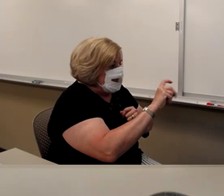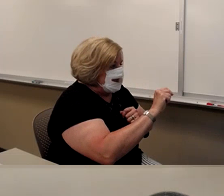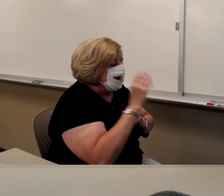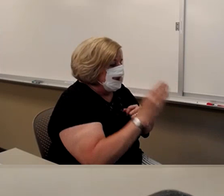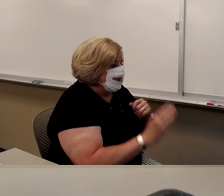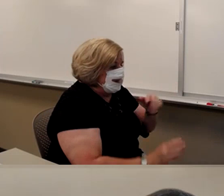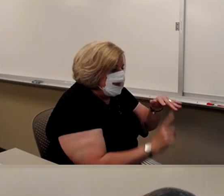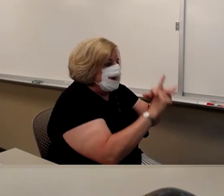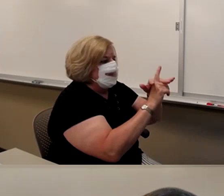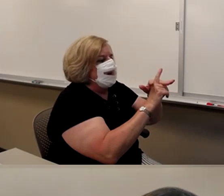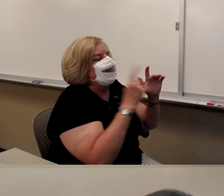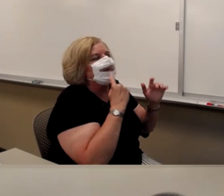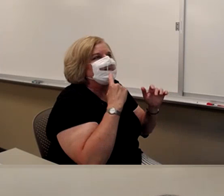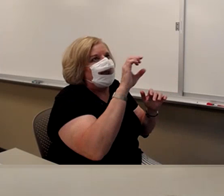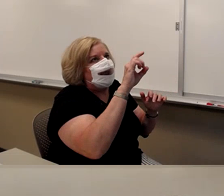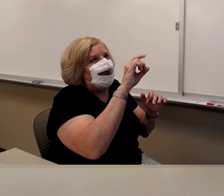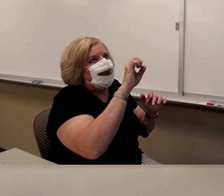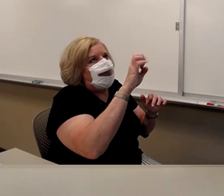in Teams or edit in